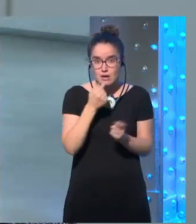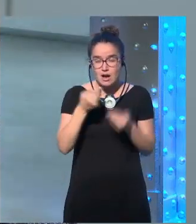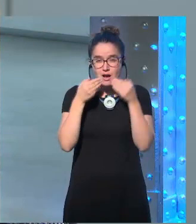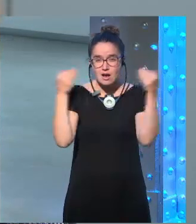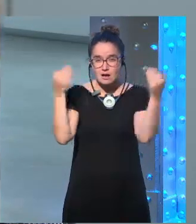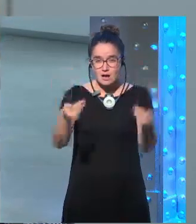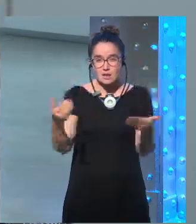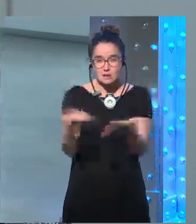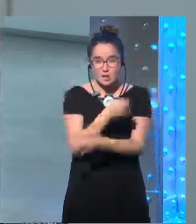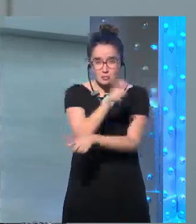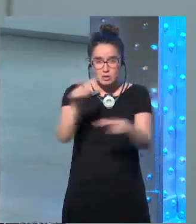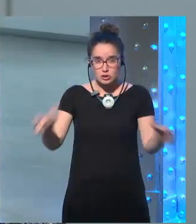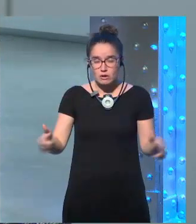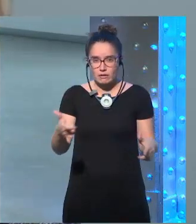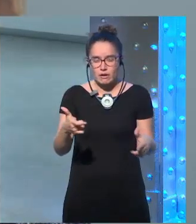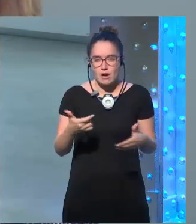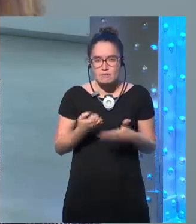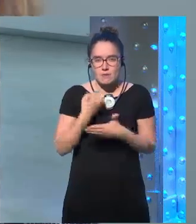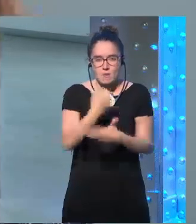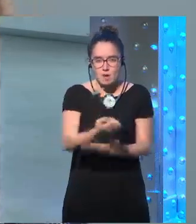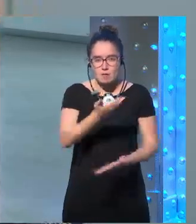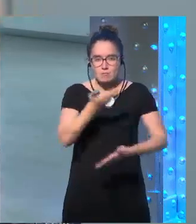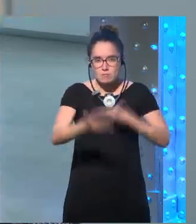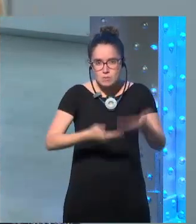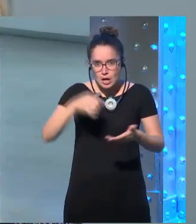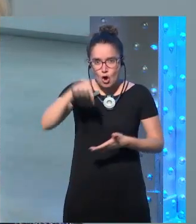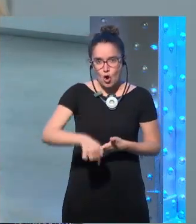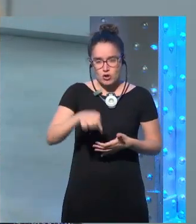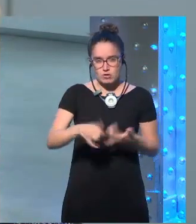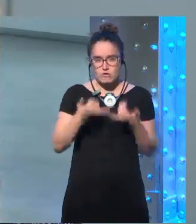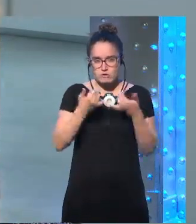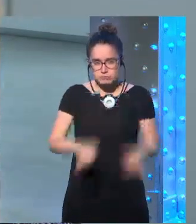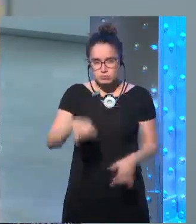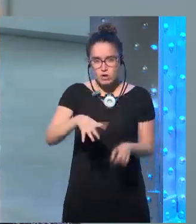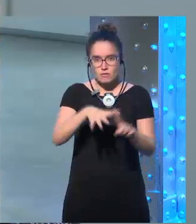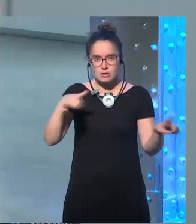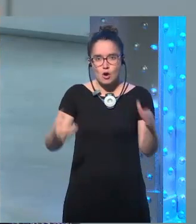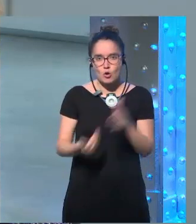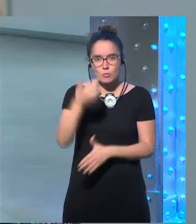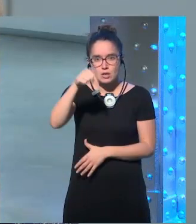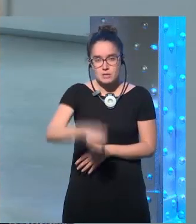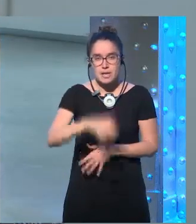time from you, but I would like to thank all those people that have made it possible to be here